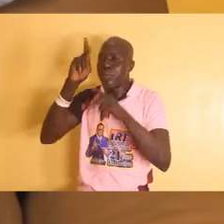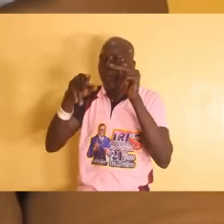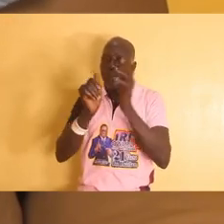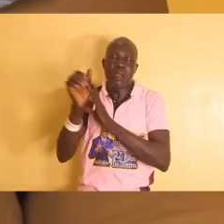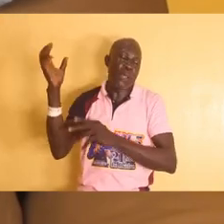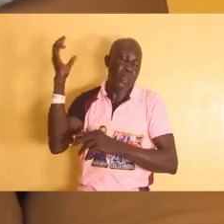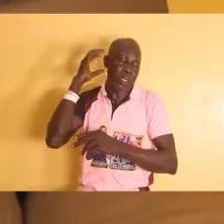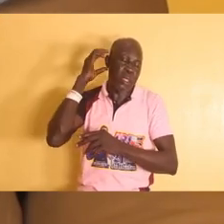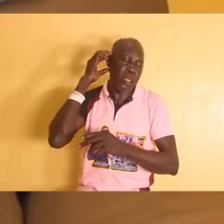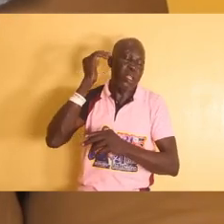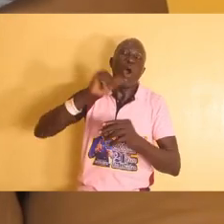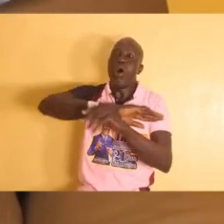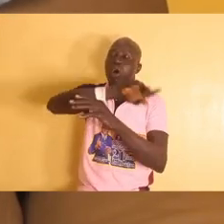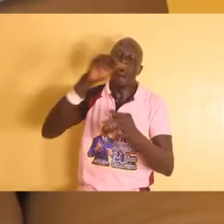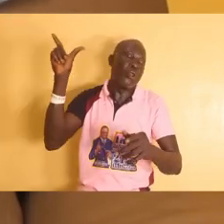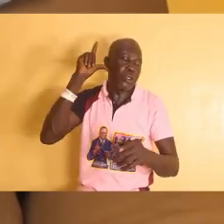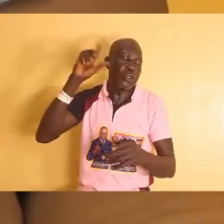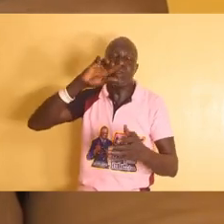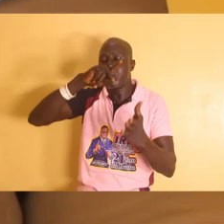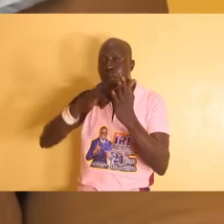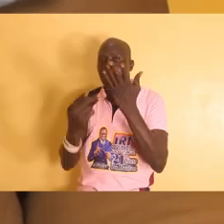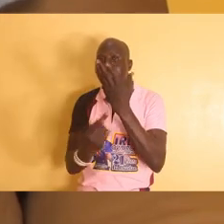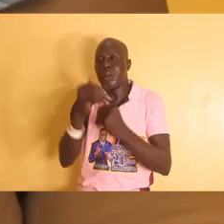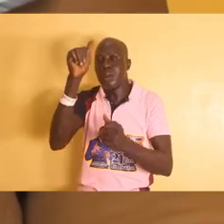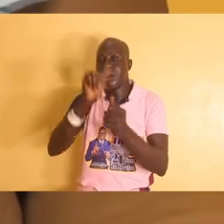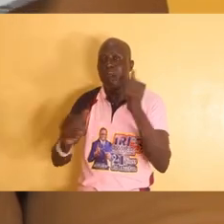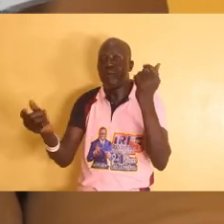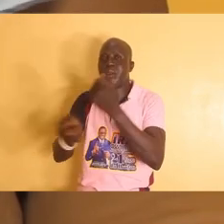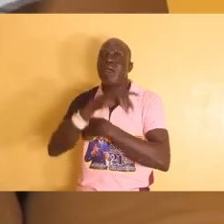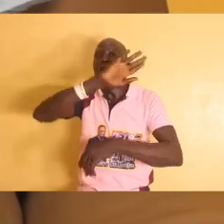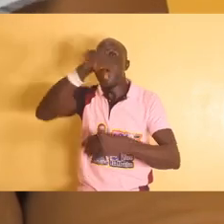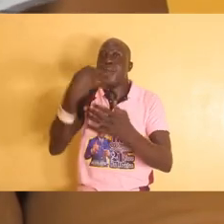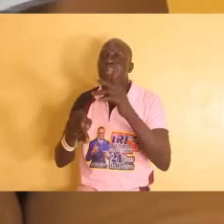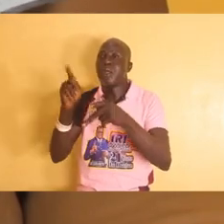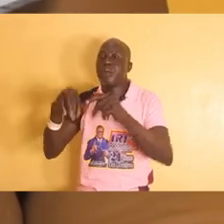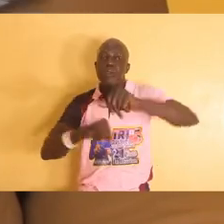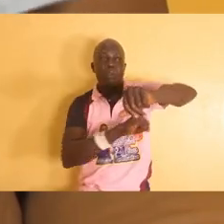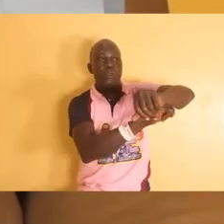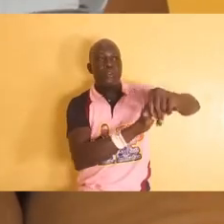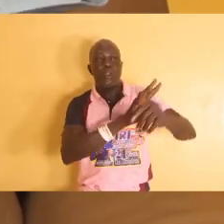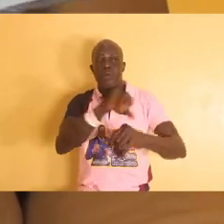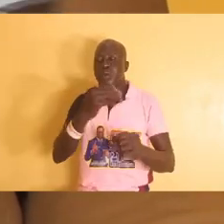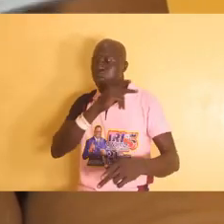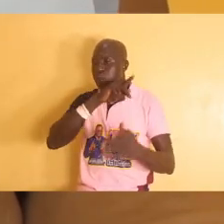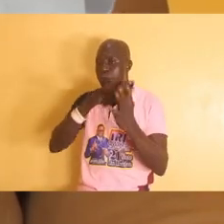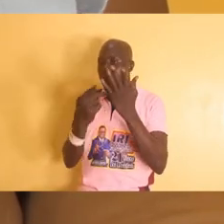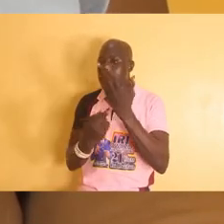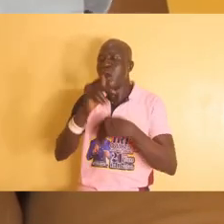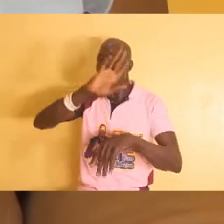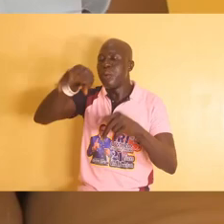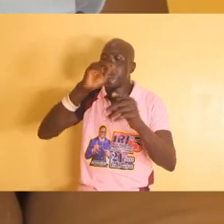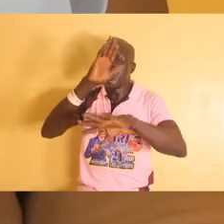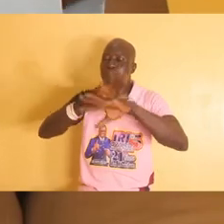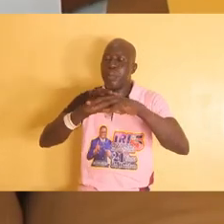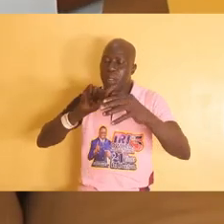All the listeners of this program every day. All of you supporting this program. All of